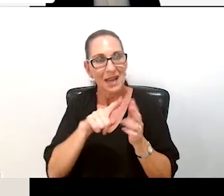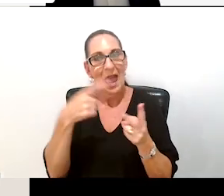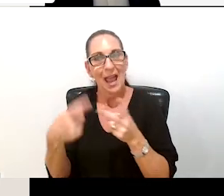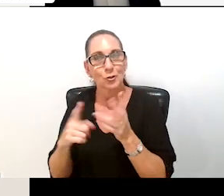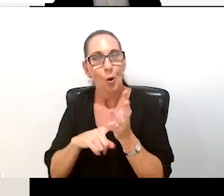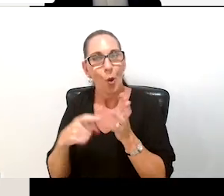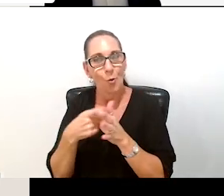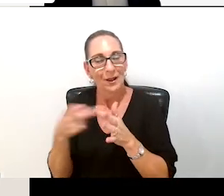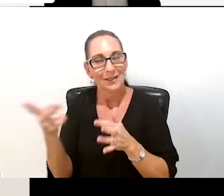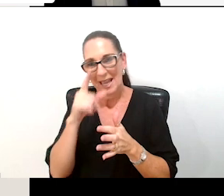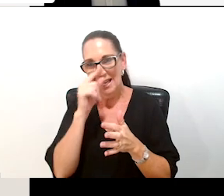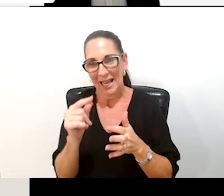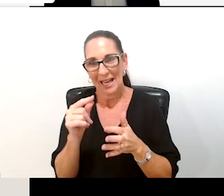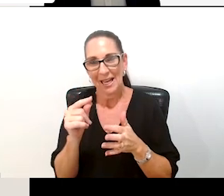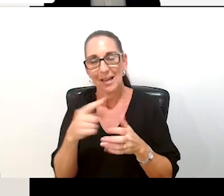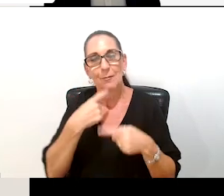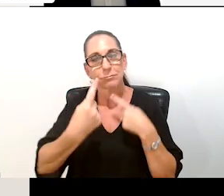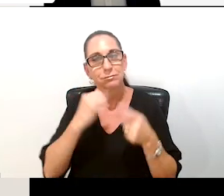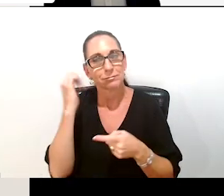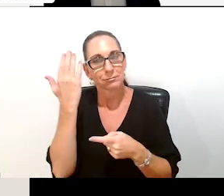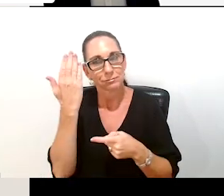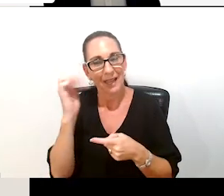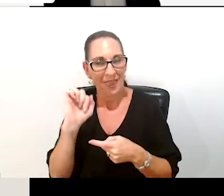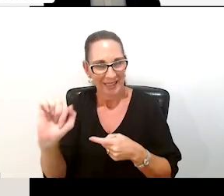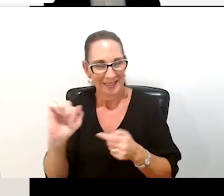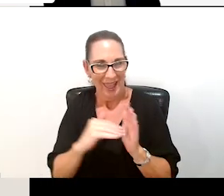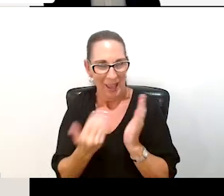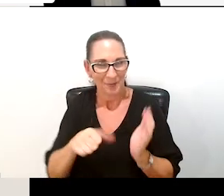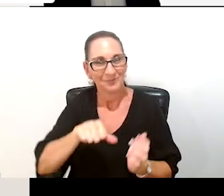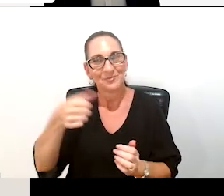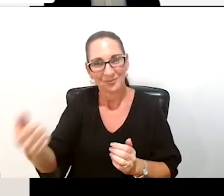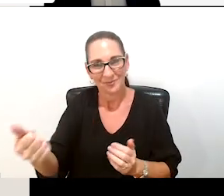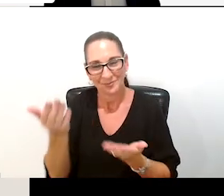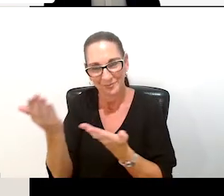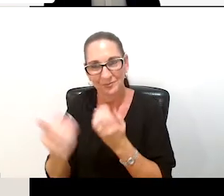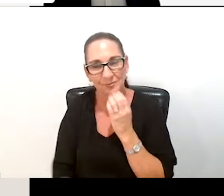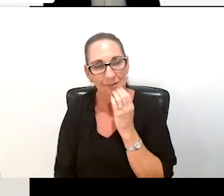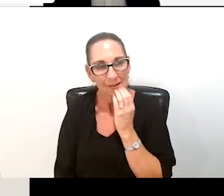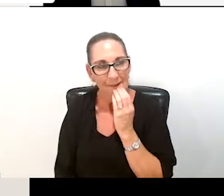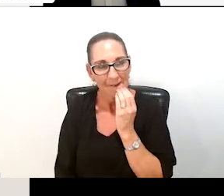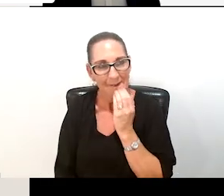to present their segment for today's seminar. Over to you, Catherine and Luke.